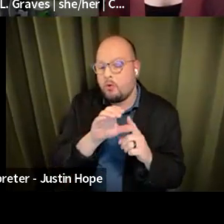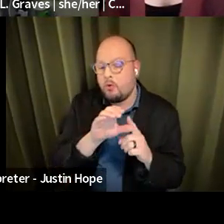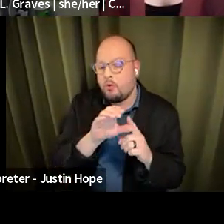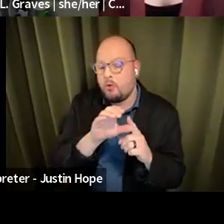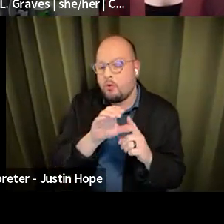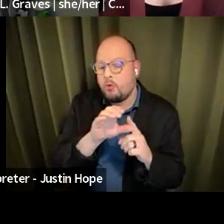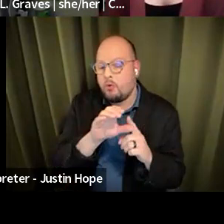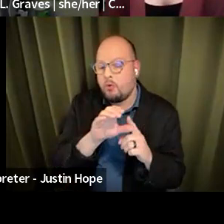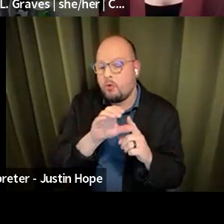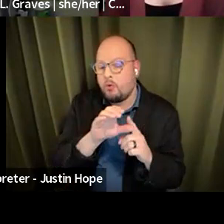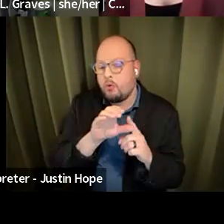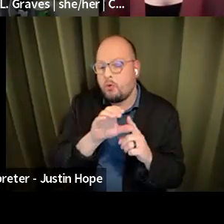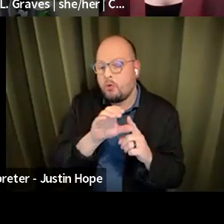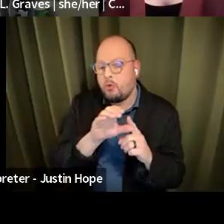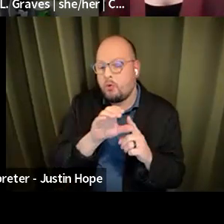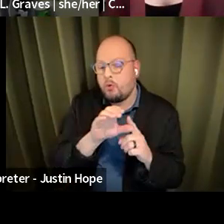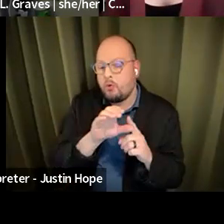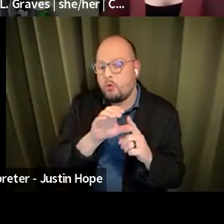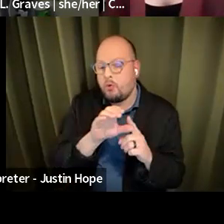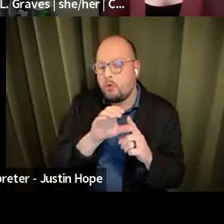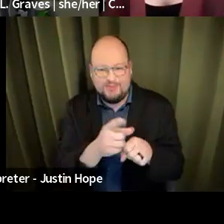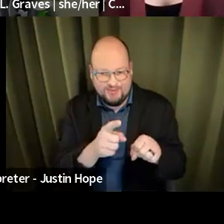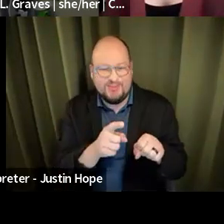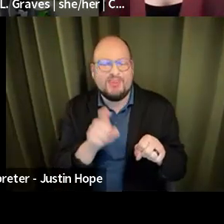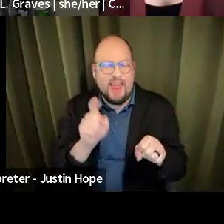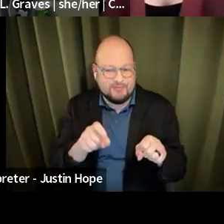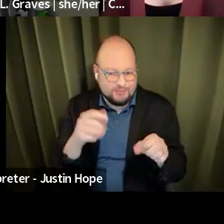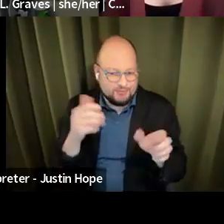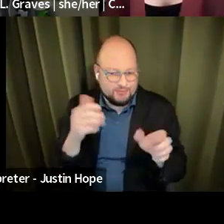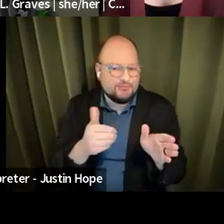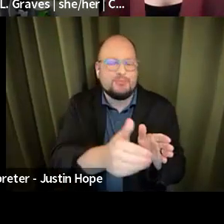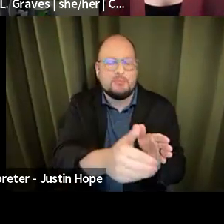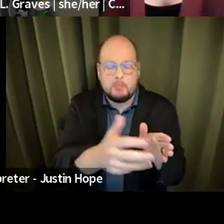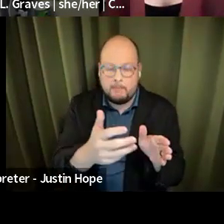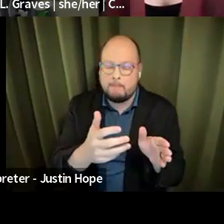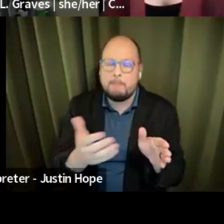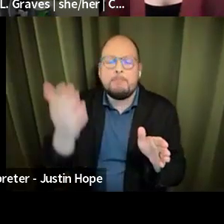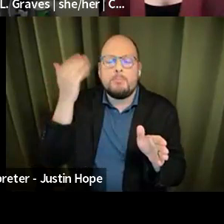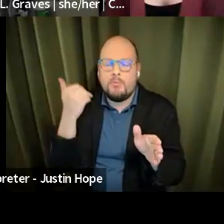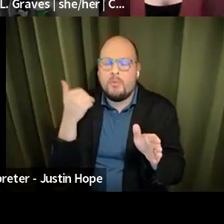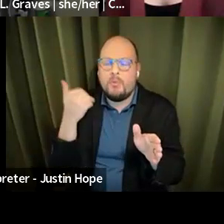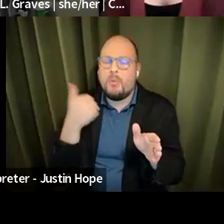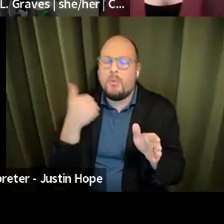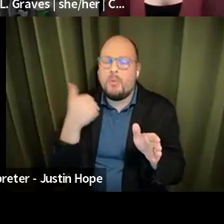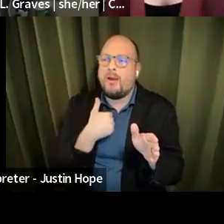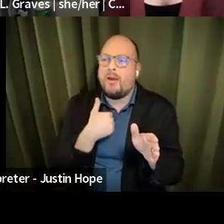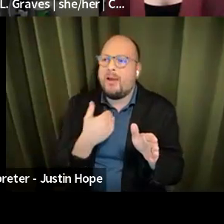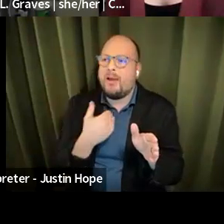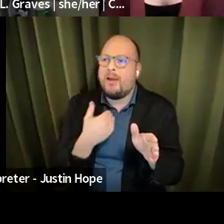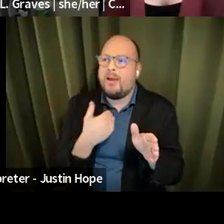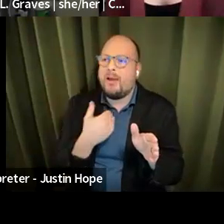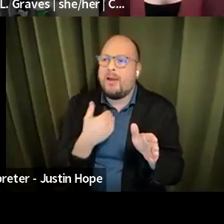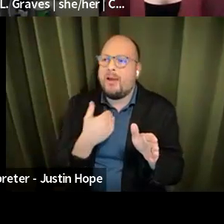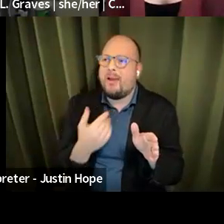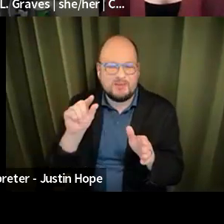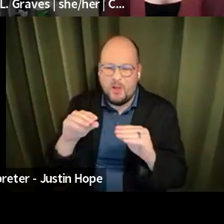year. We used to have a very small part on how to reach out to interpreter services, how to best partner with interpreter services